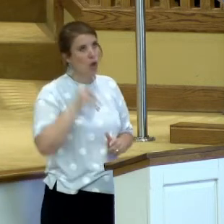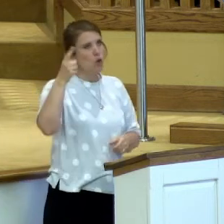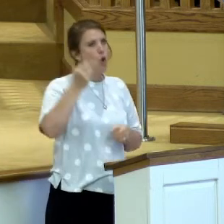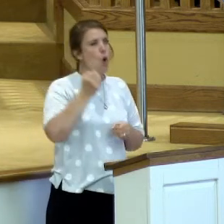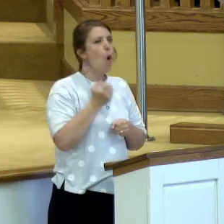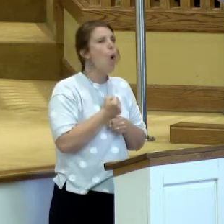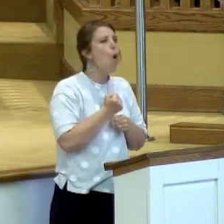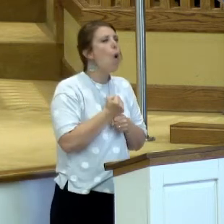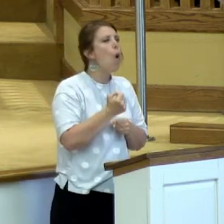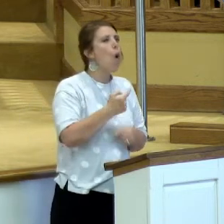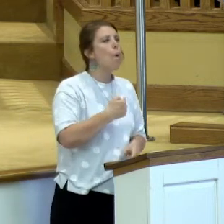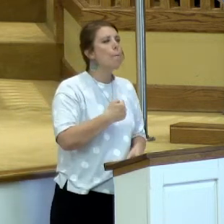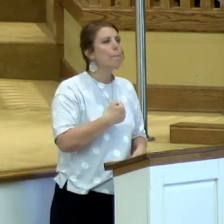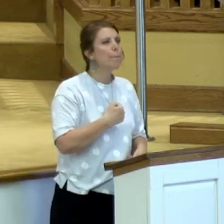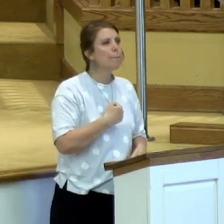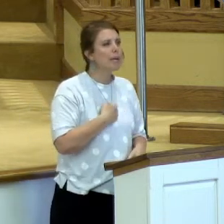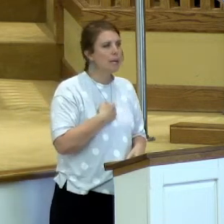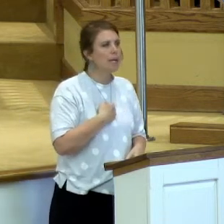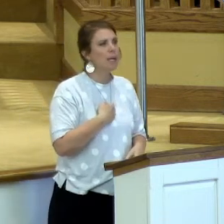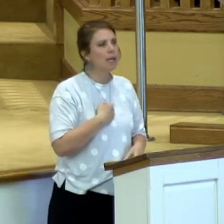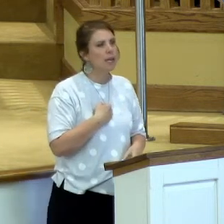You're holding on to me.